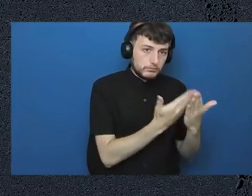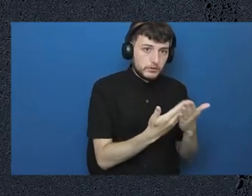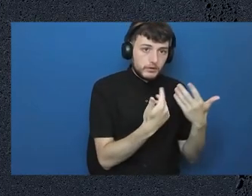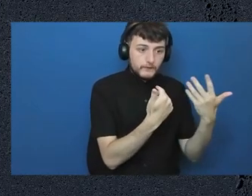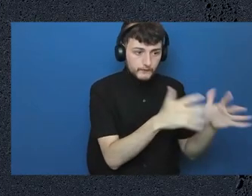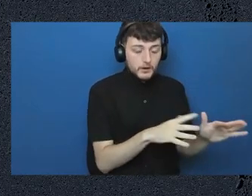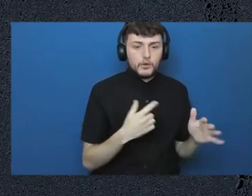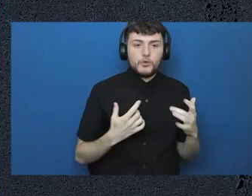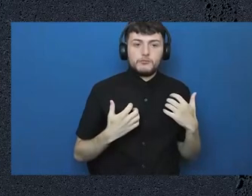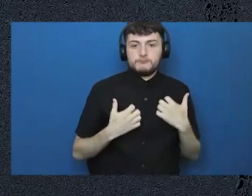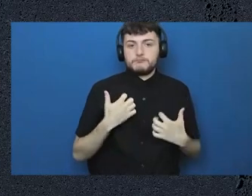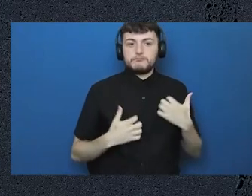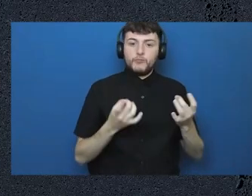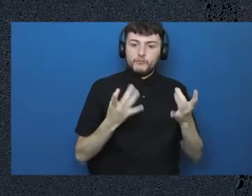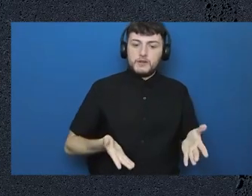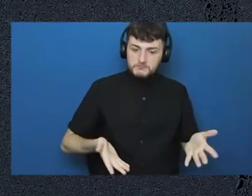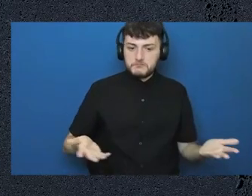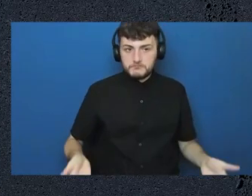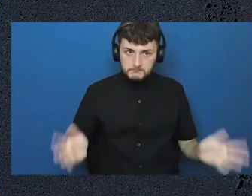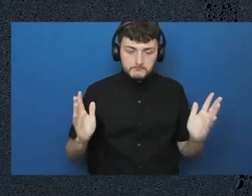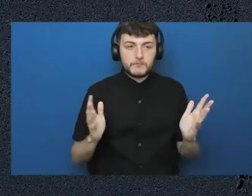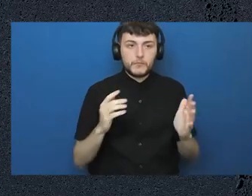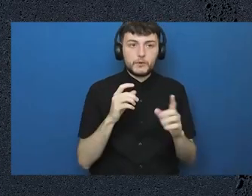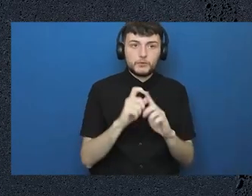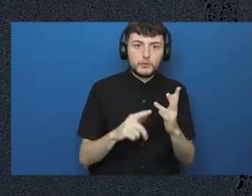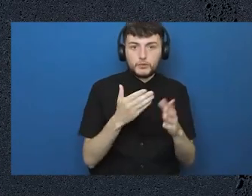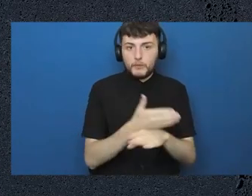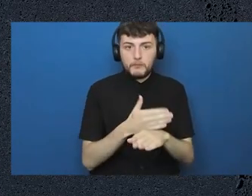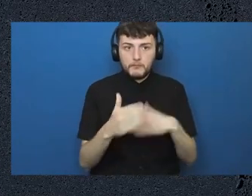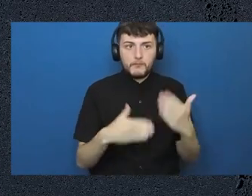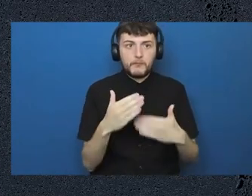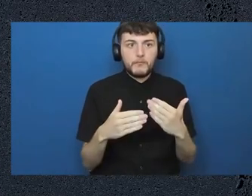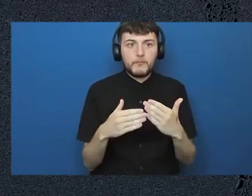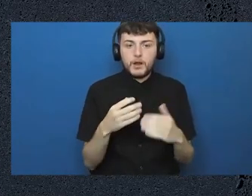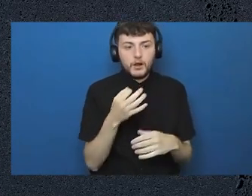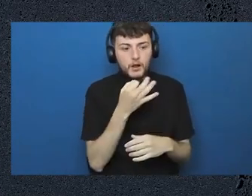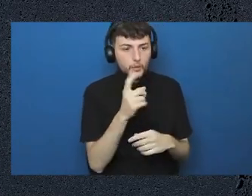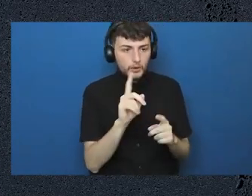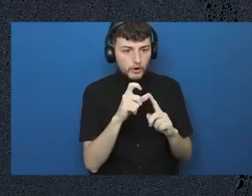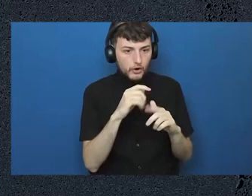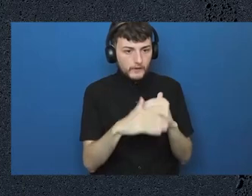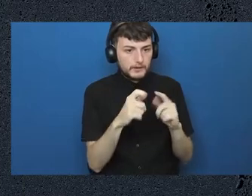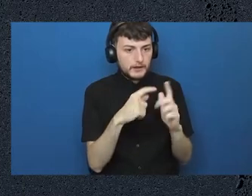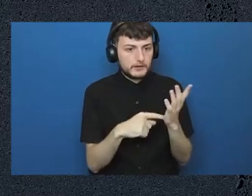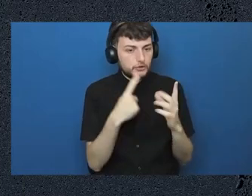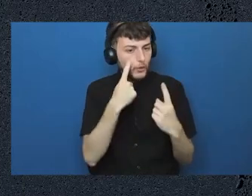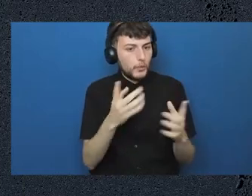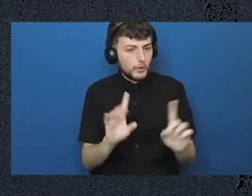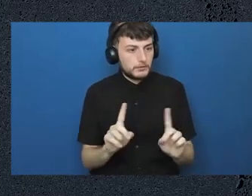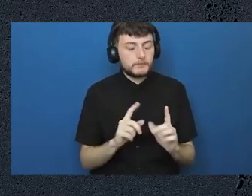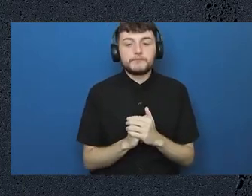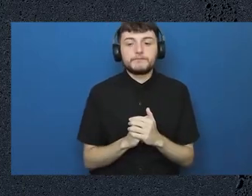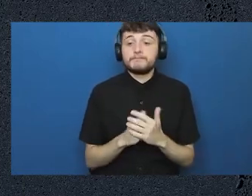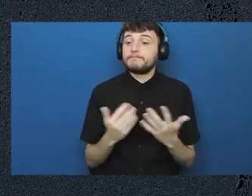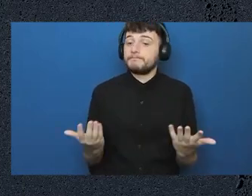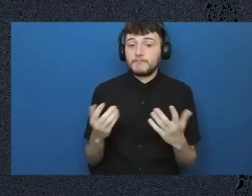Yeah. What are you seeing happen? They're leaving. They're leaving, and, yeah, it's causing that